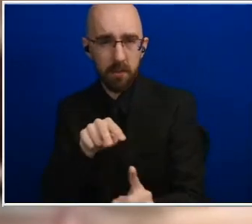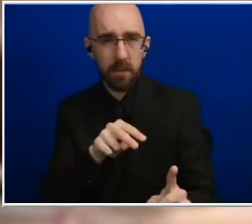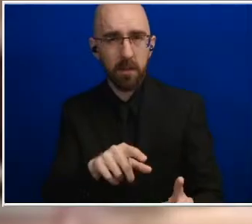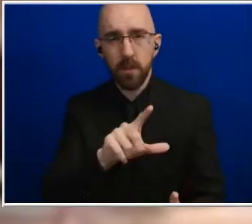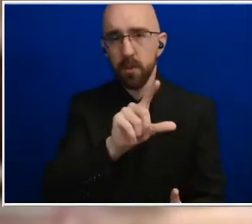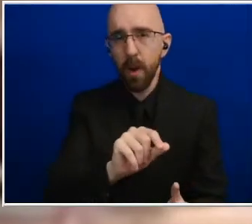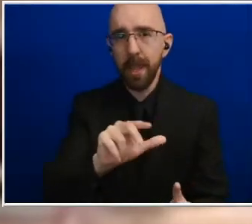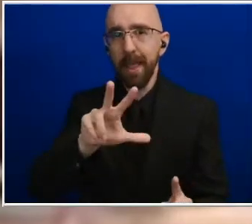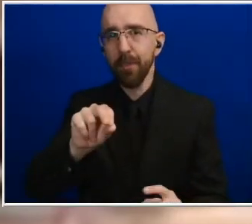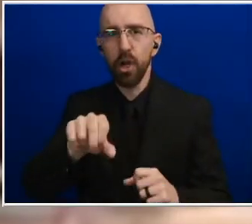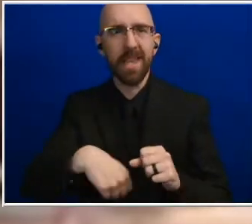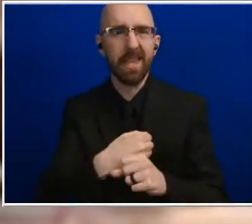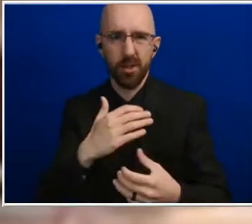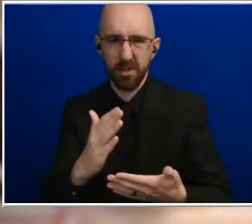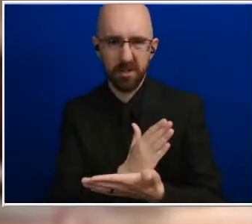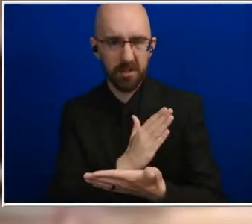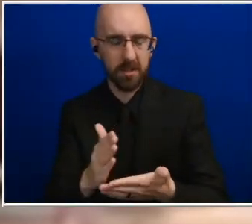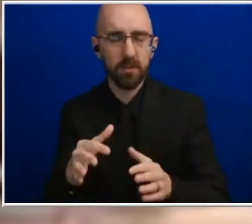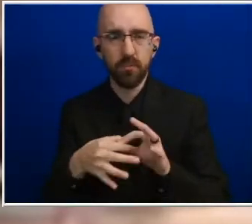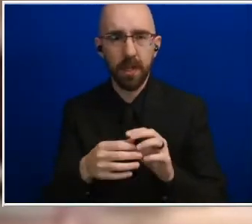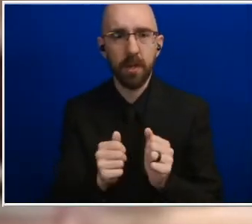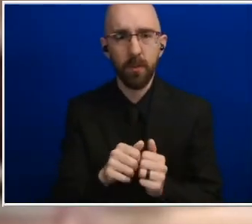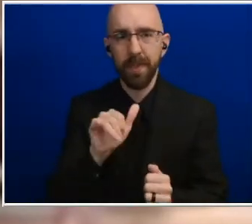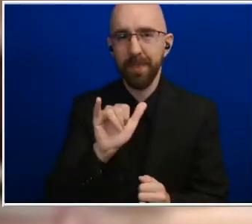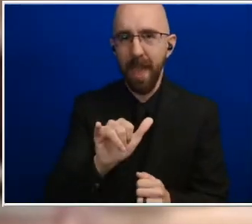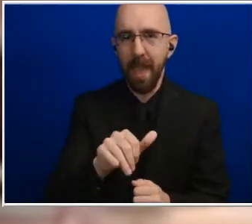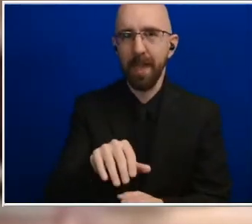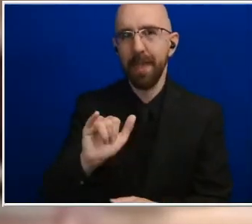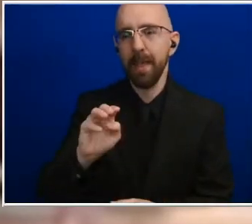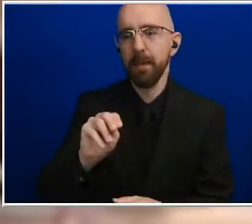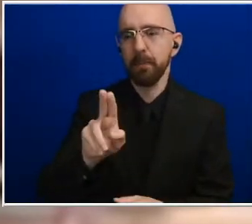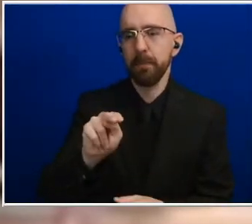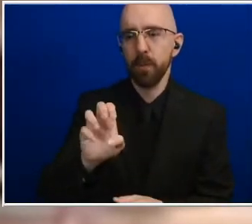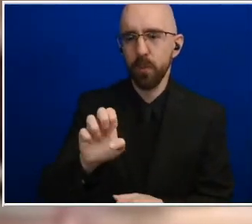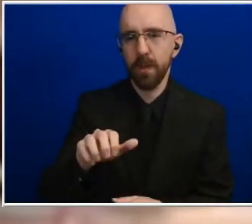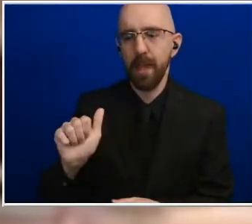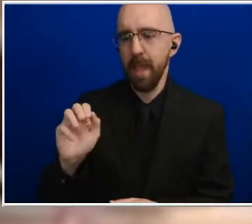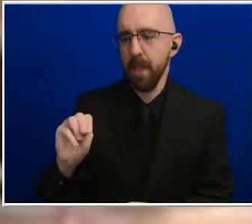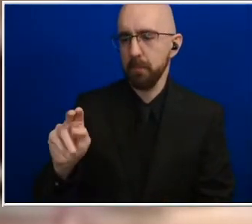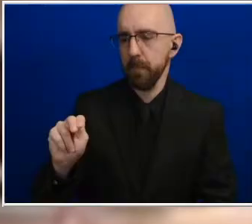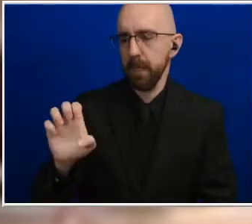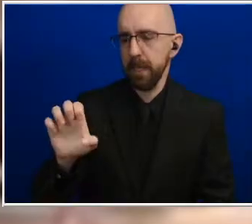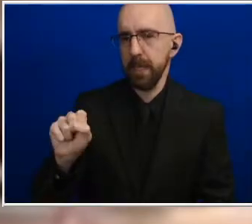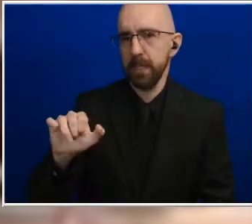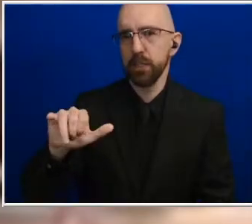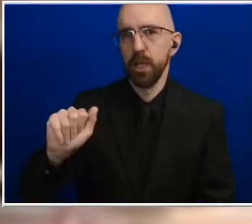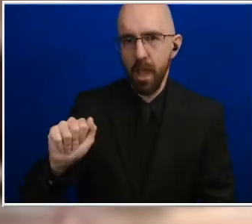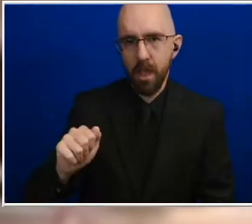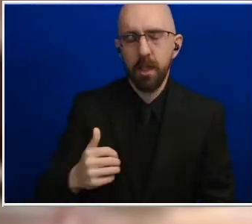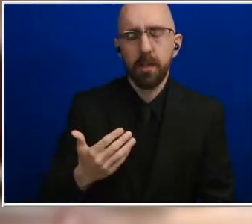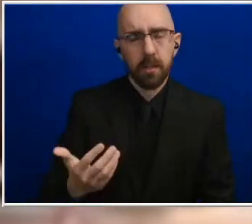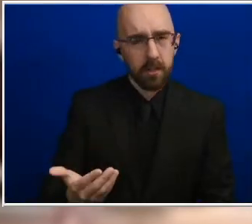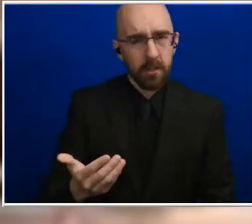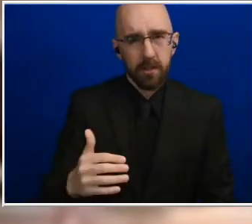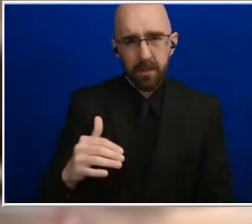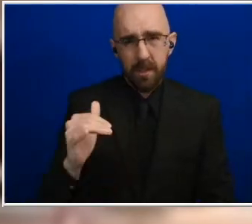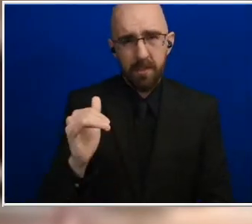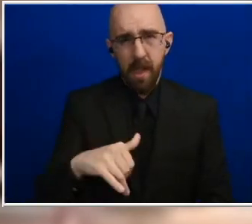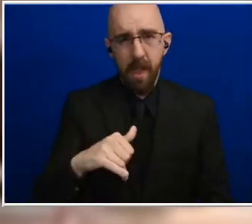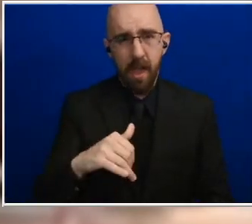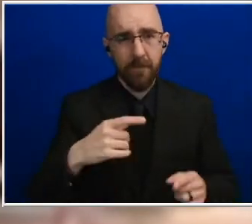in regards to this aspect of immune amnesia, that phenomena